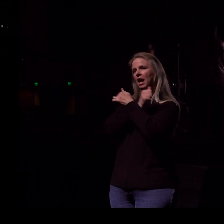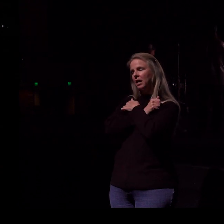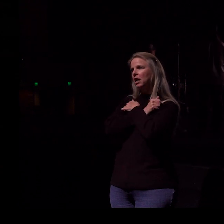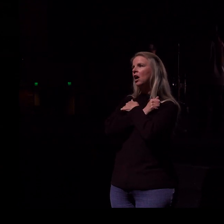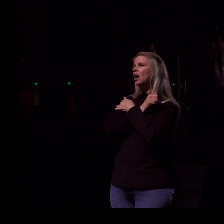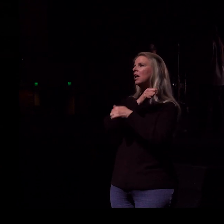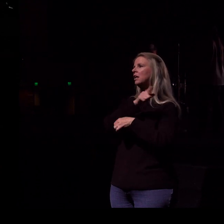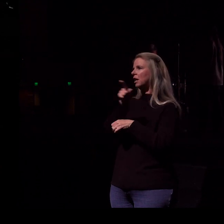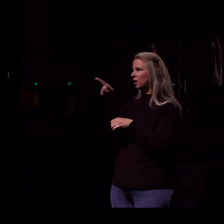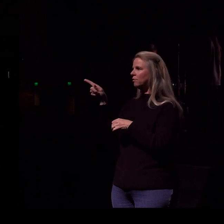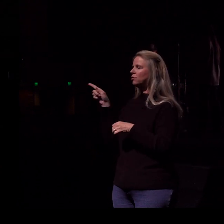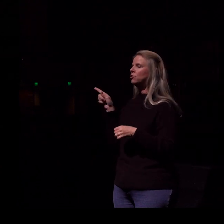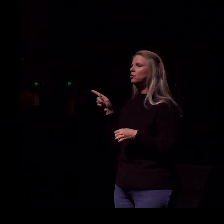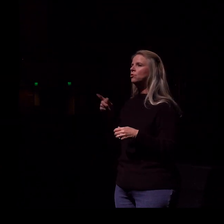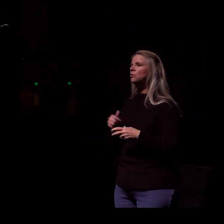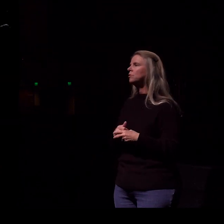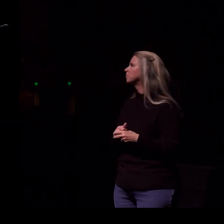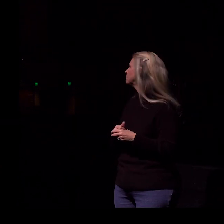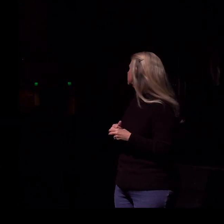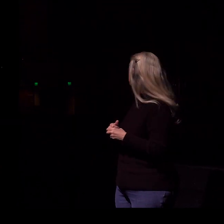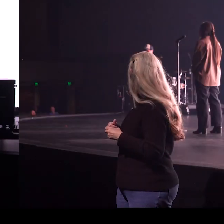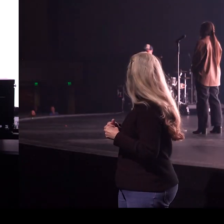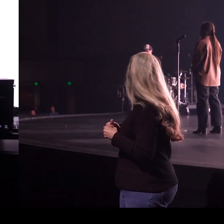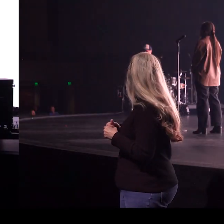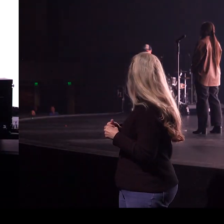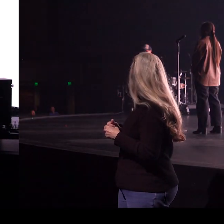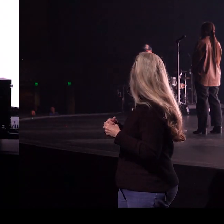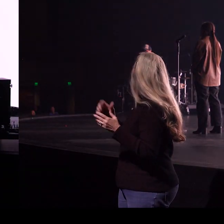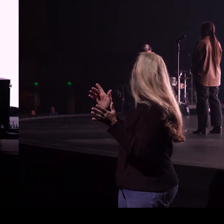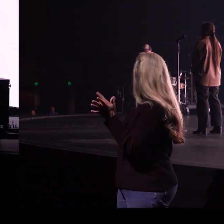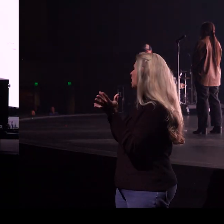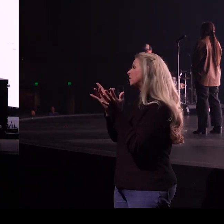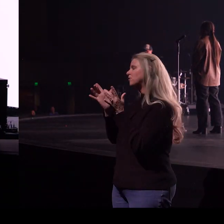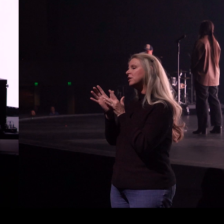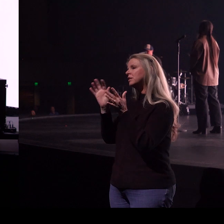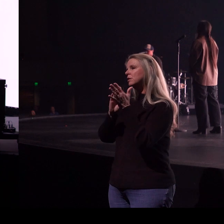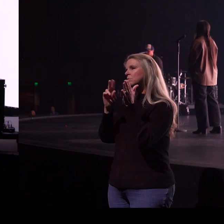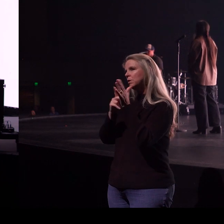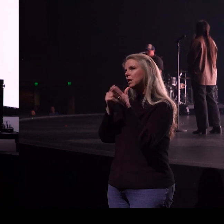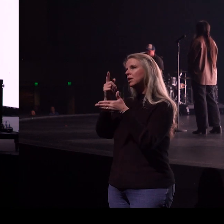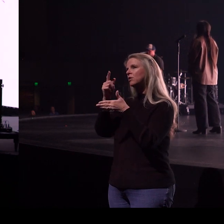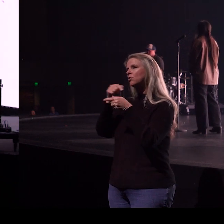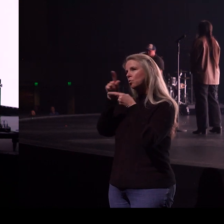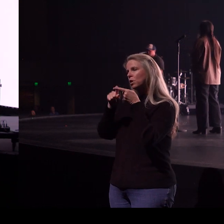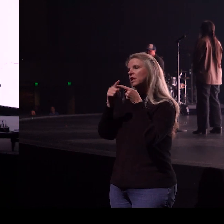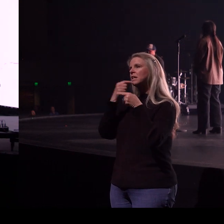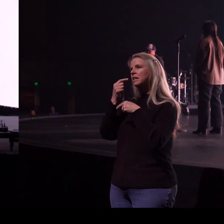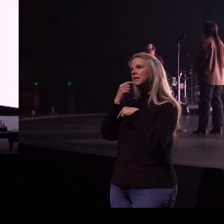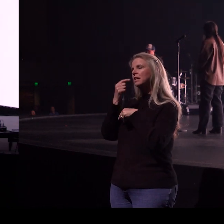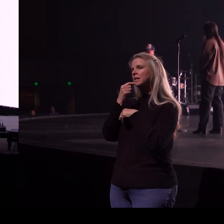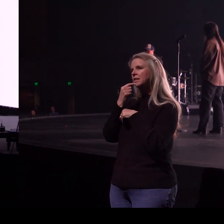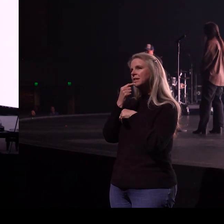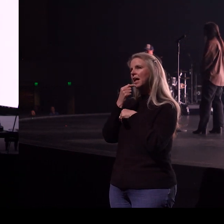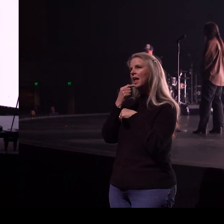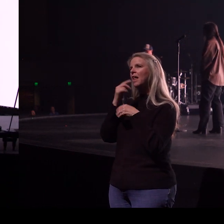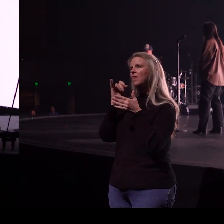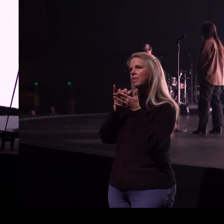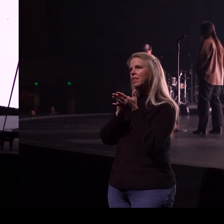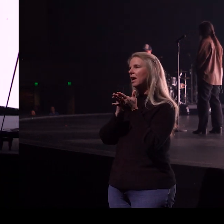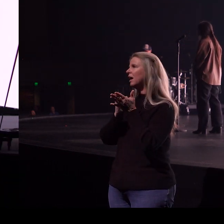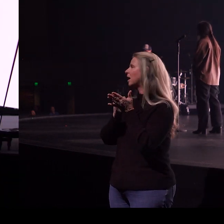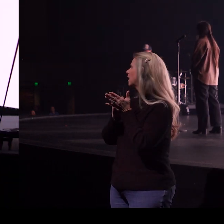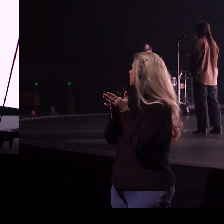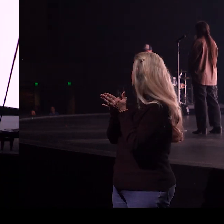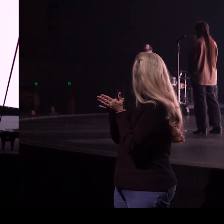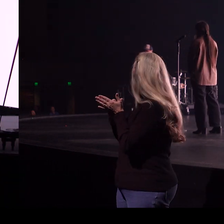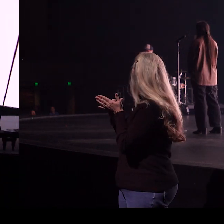ever seen. And this is what Jesus means, I think, in this very passage when he says, love your enemy. And it's significant that he does